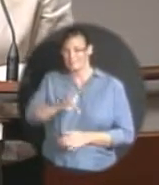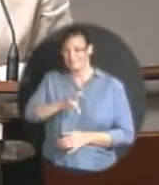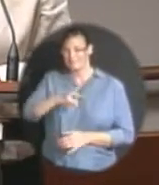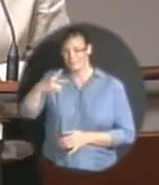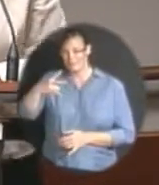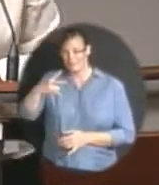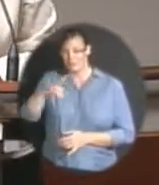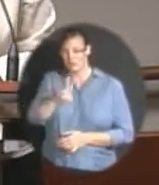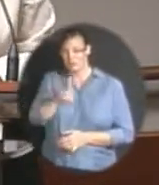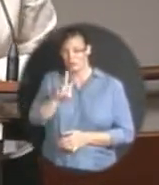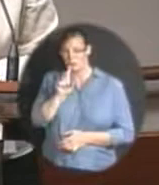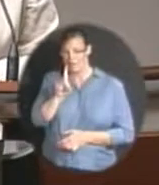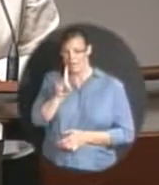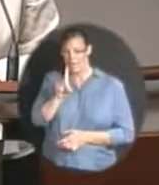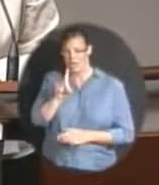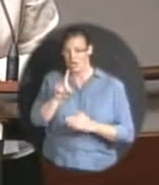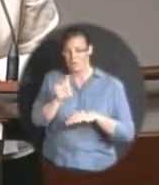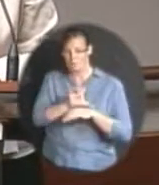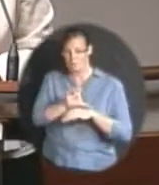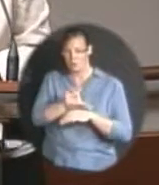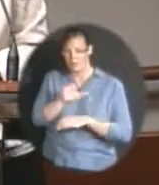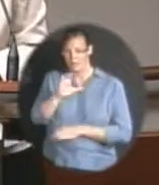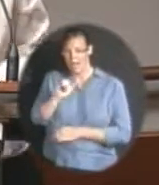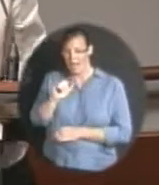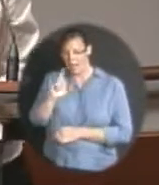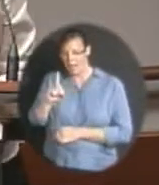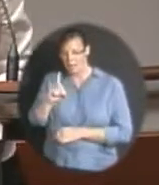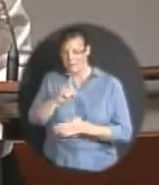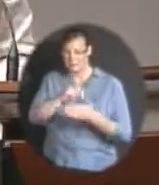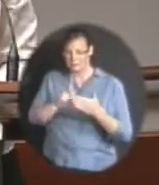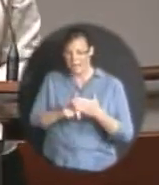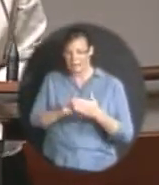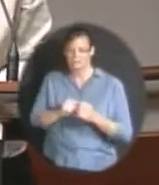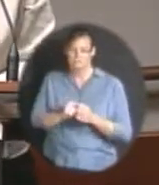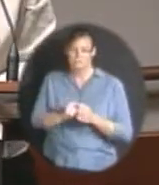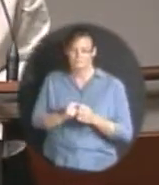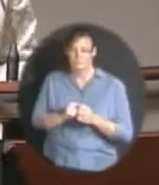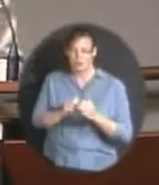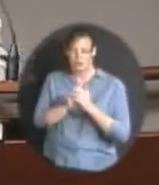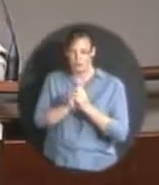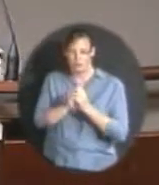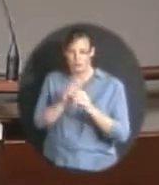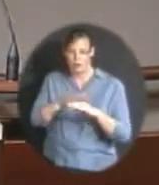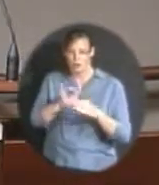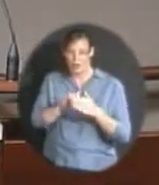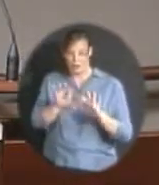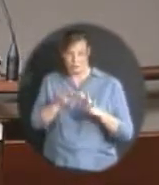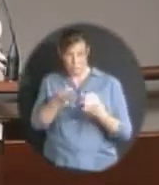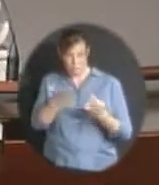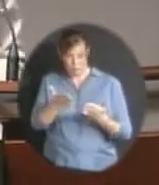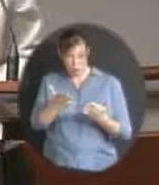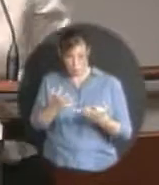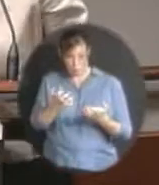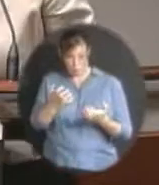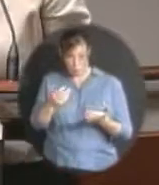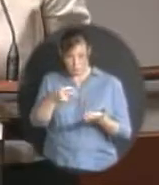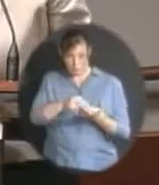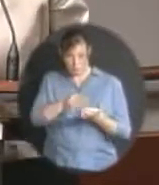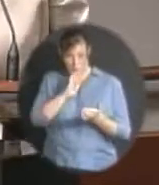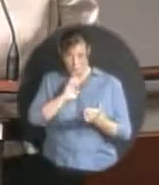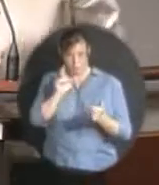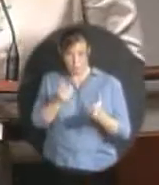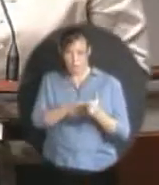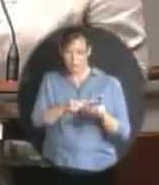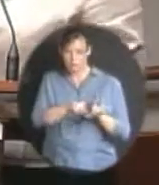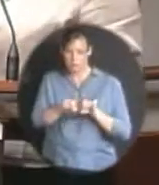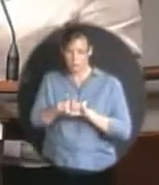in 2D computer-aided design architecture. So congratulations on that. And are your families here tonight? We'd love for them to stand to be recognized as